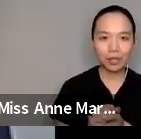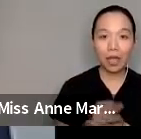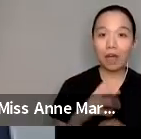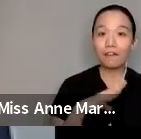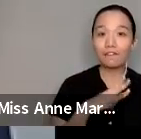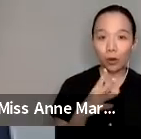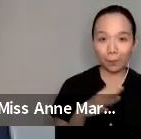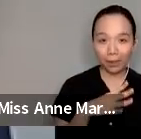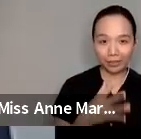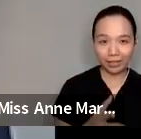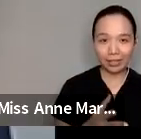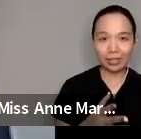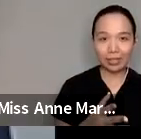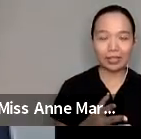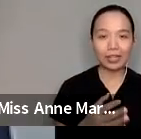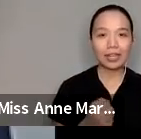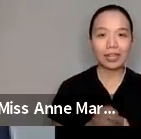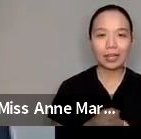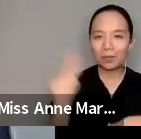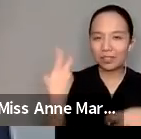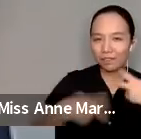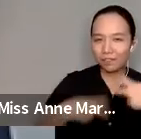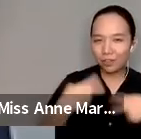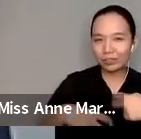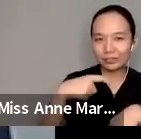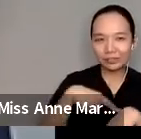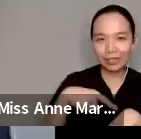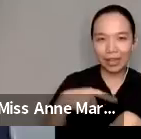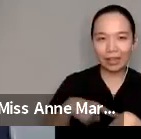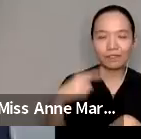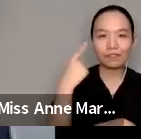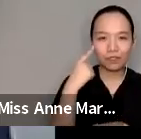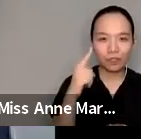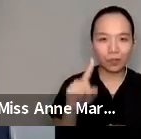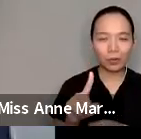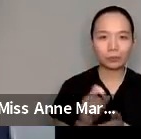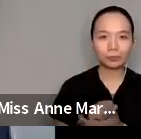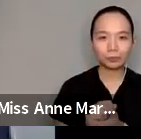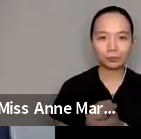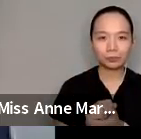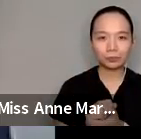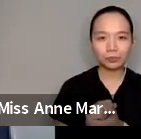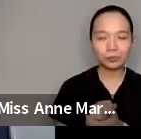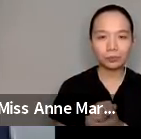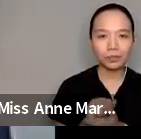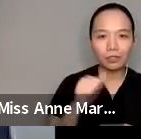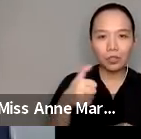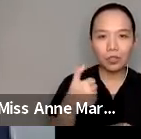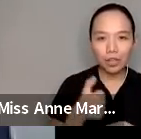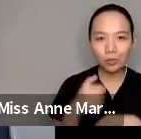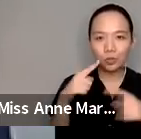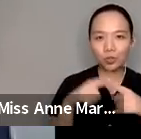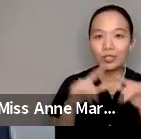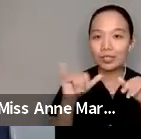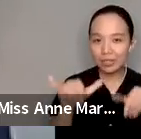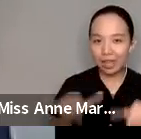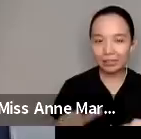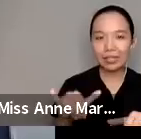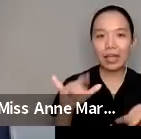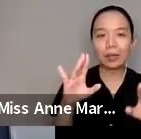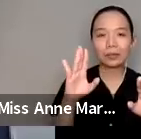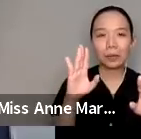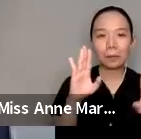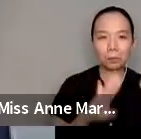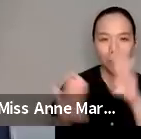Formerly, it was a difficult time for the institutions and the foundation to settle down big problems